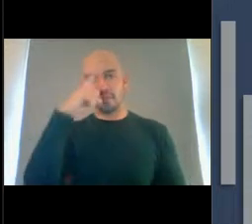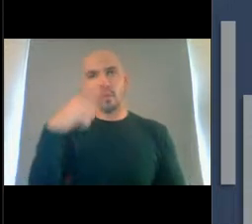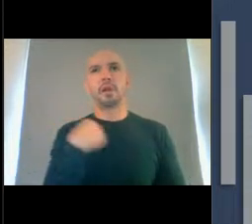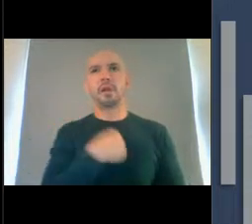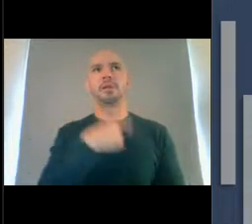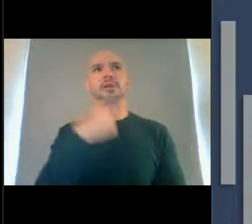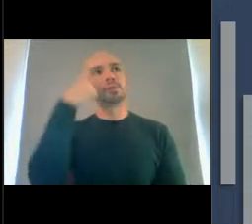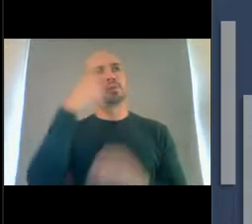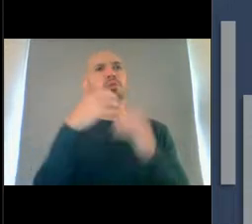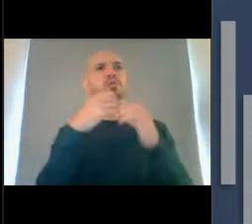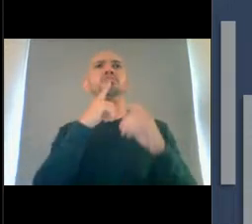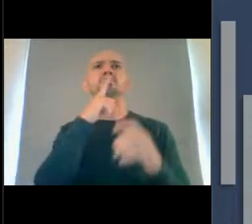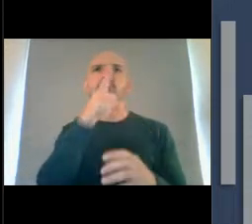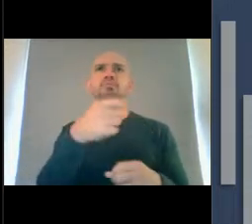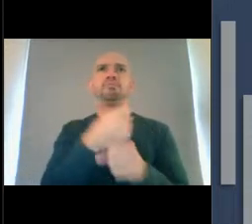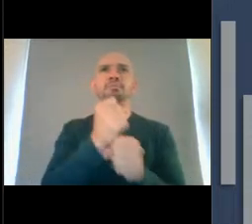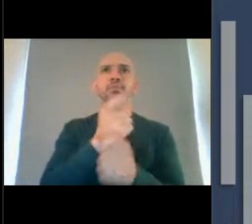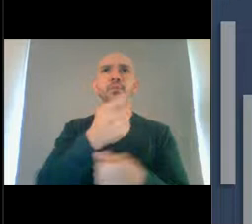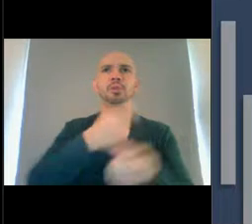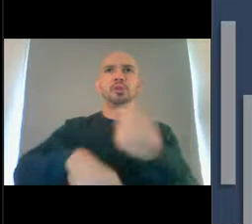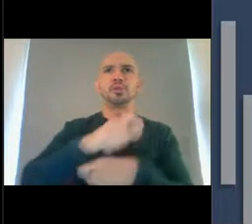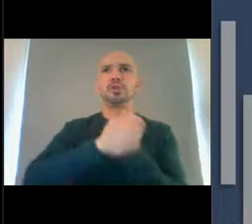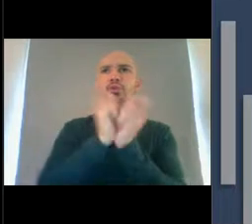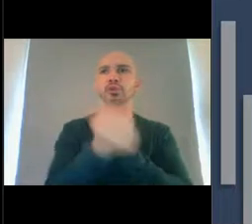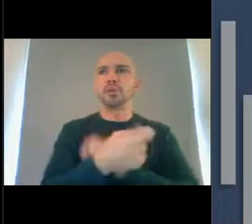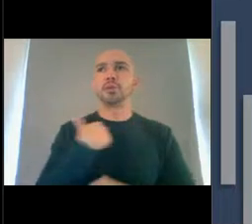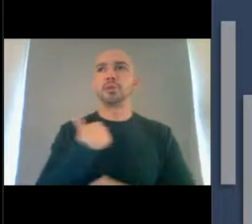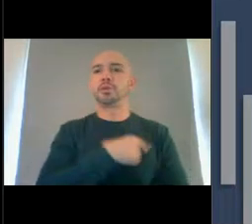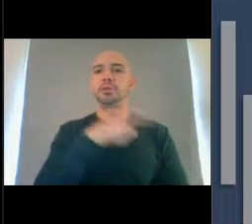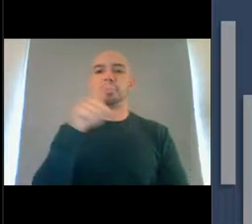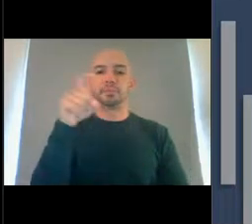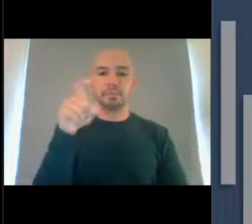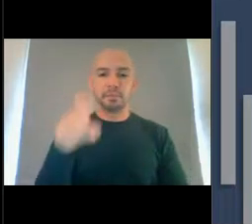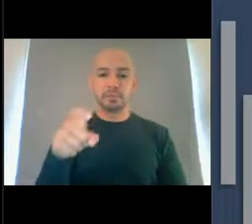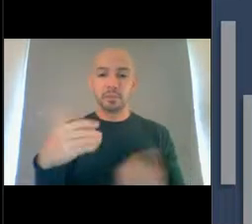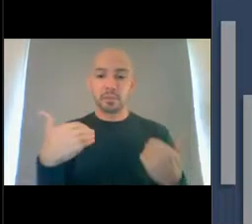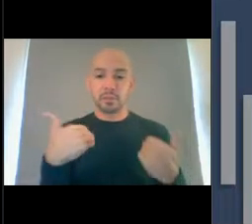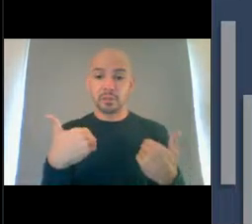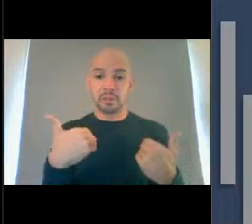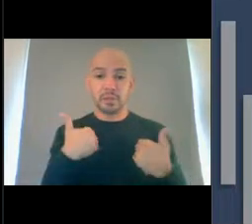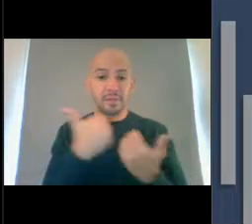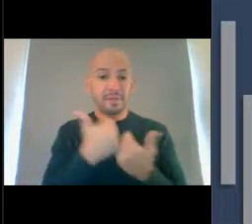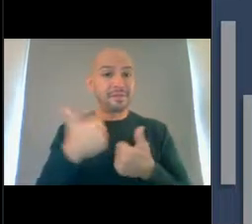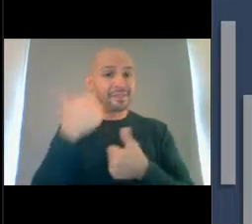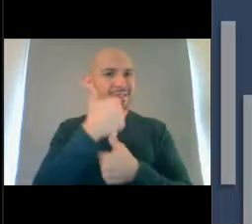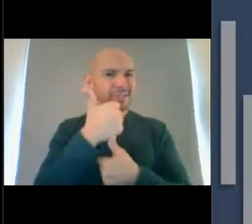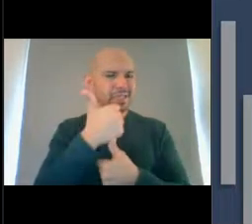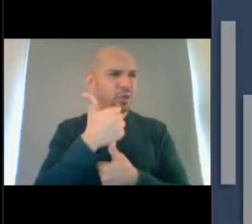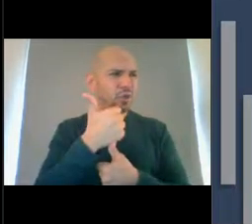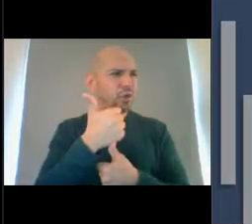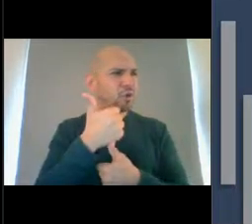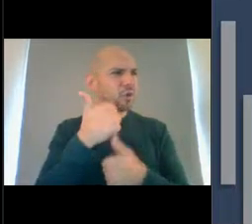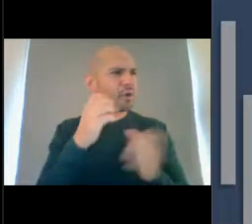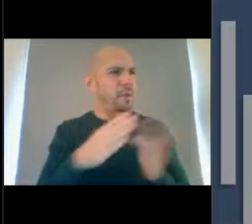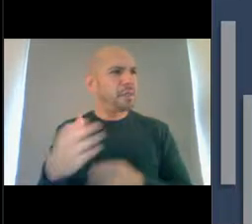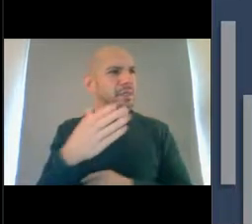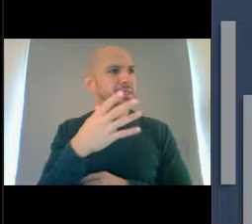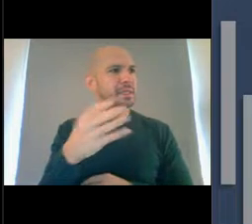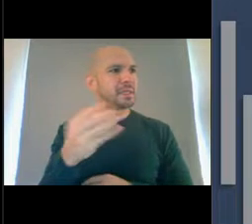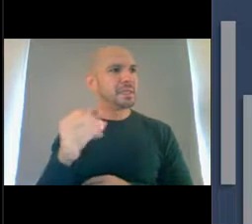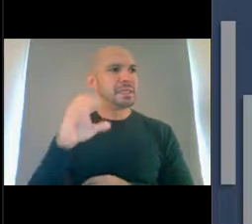we must change the way we plan under transportation programs we've seen the corporation of captive within shop tcep scpp and lpp should